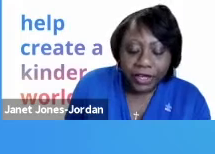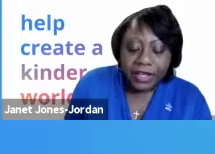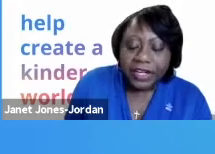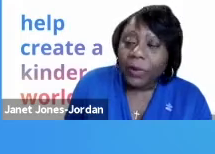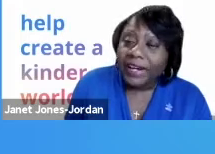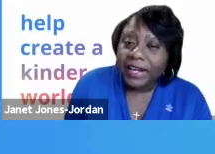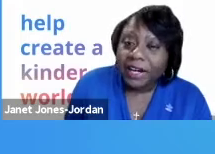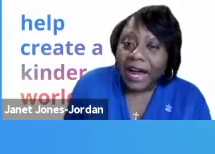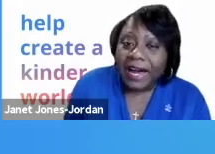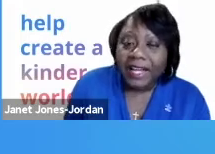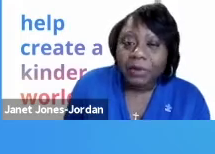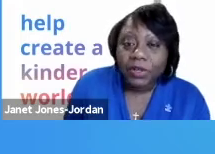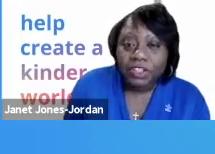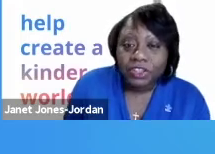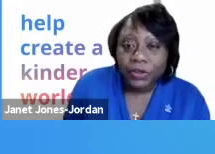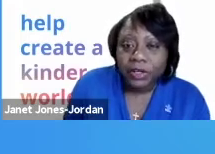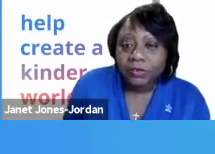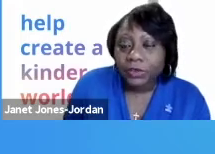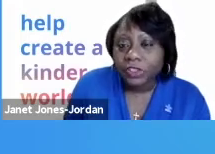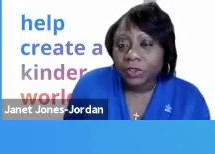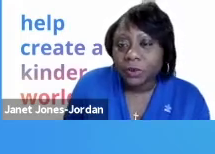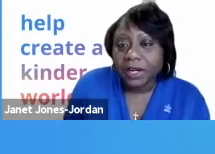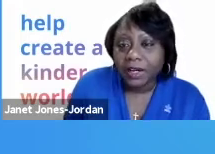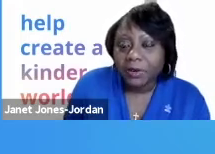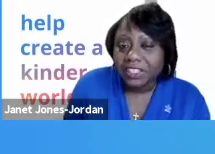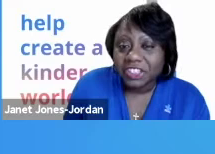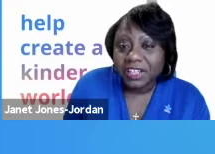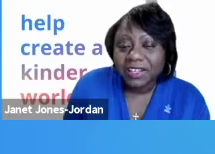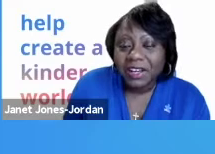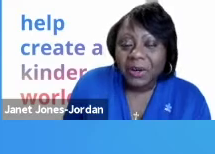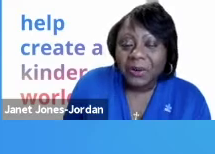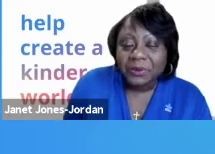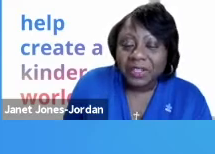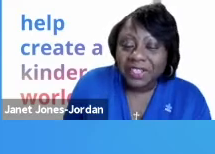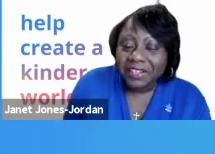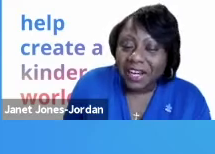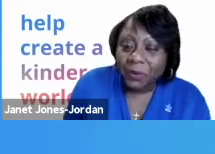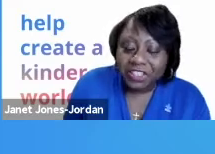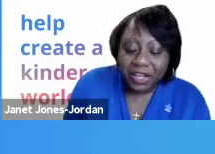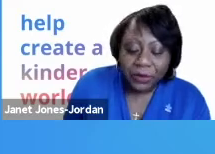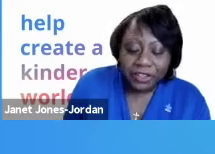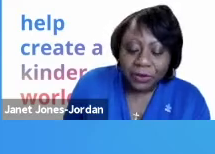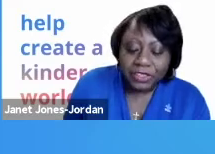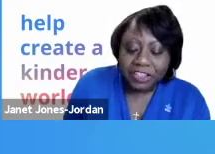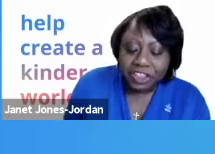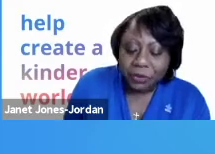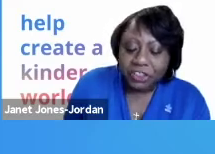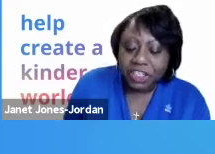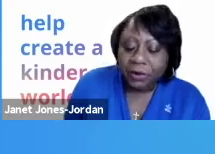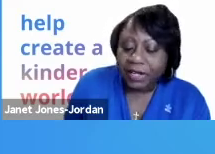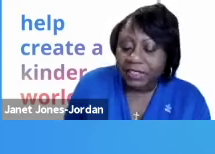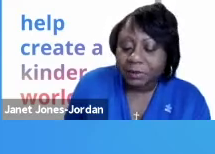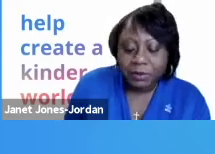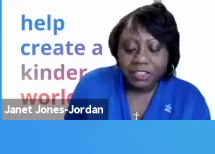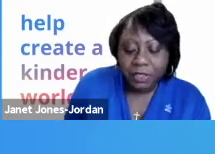journey. Now, right now, I am going to turn it over to Colleen Shan, who is one of the other outreach directors, and she will